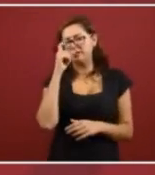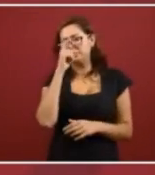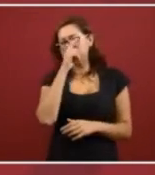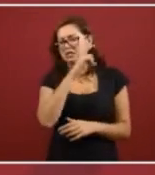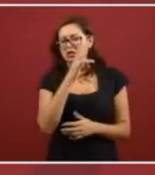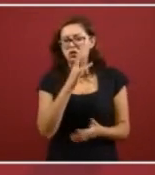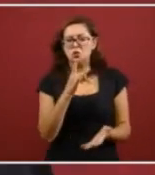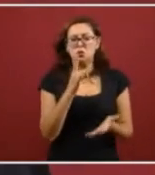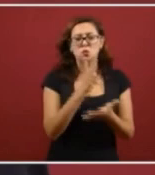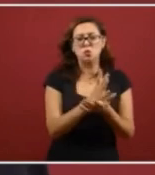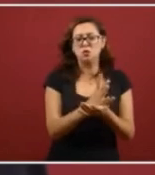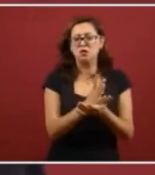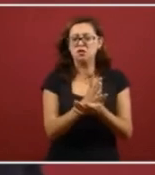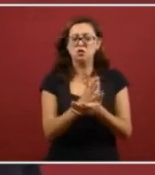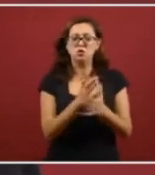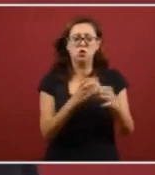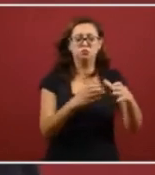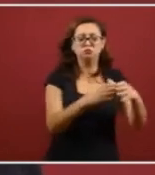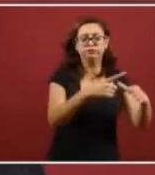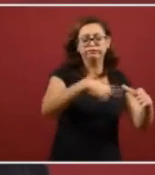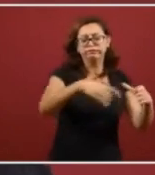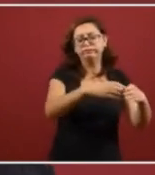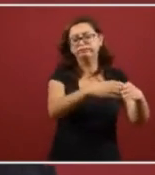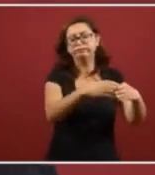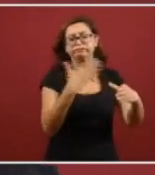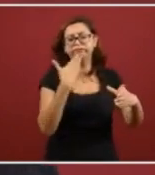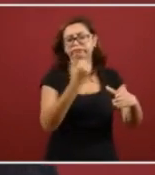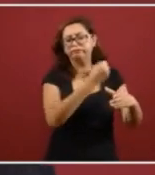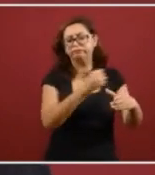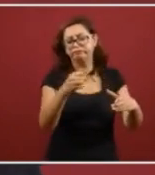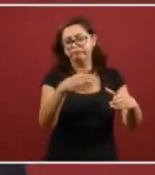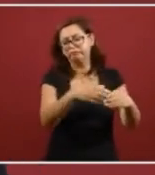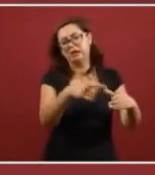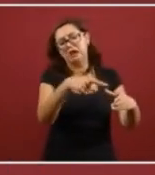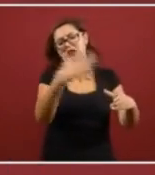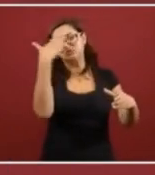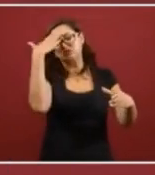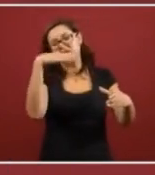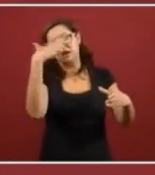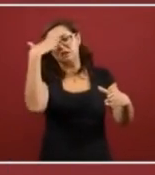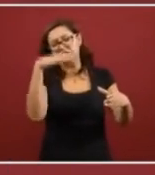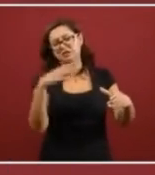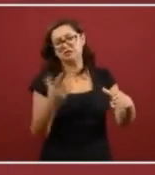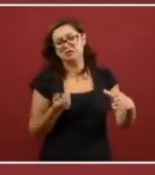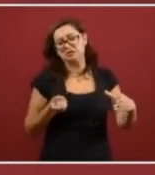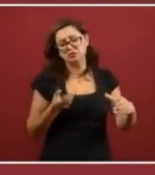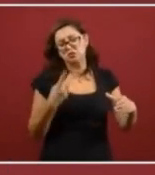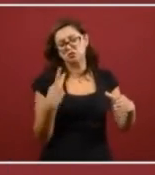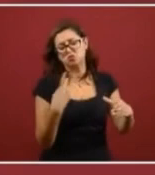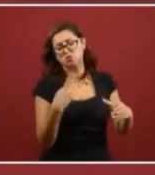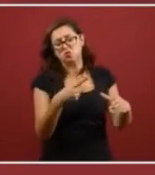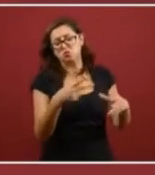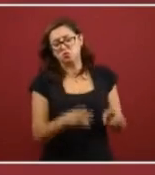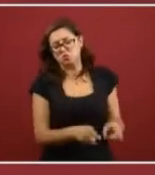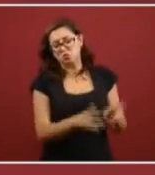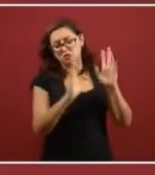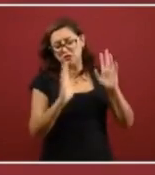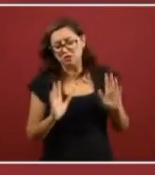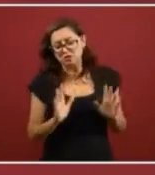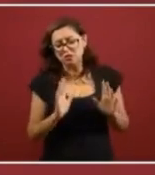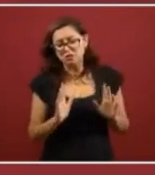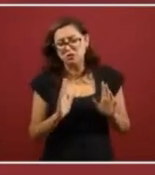are complex and can only be dealt with by specialists. Politics